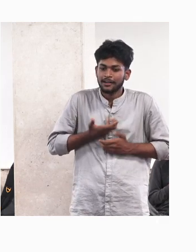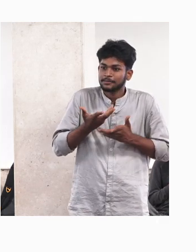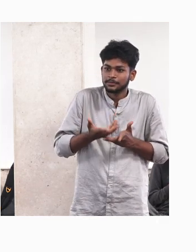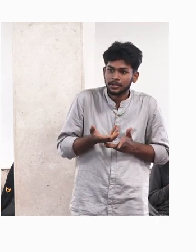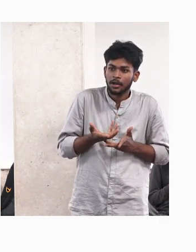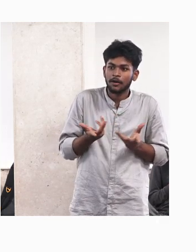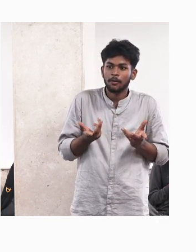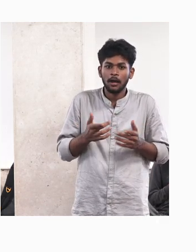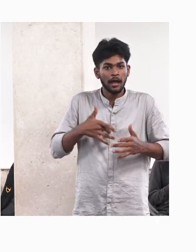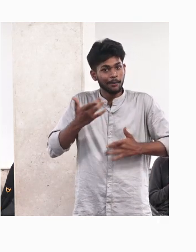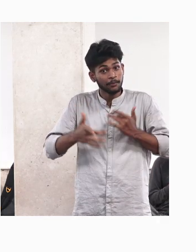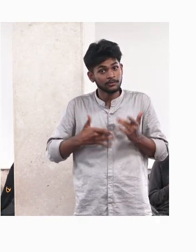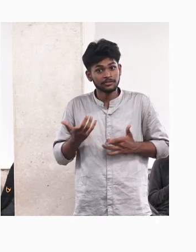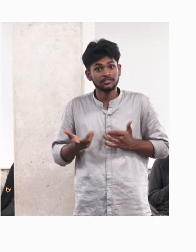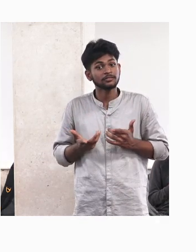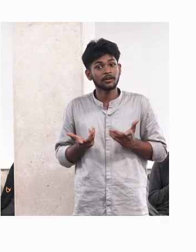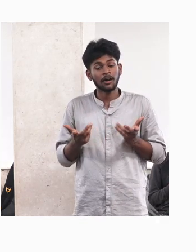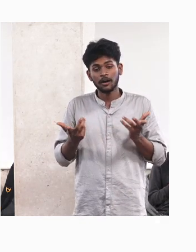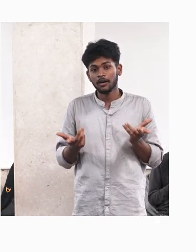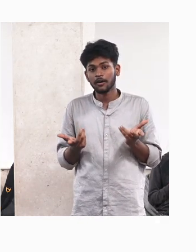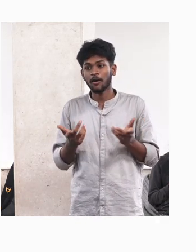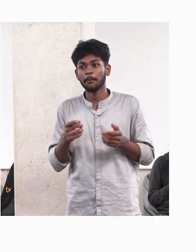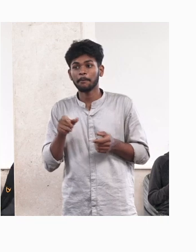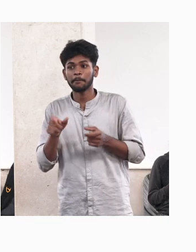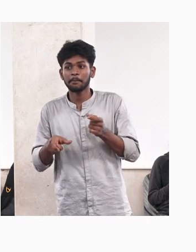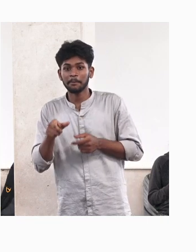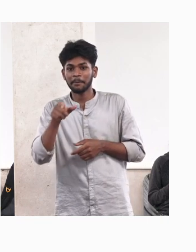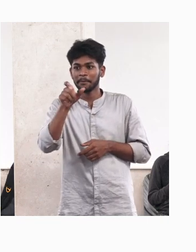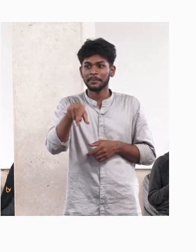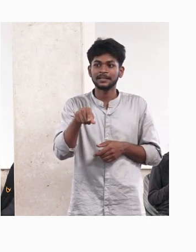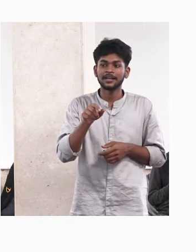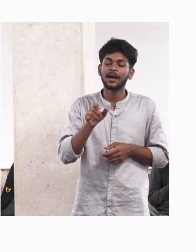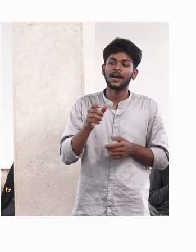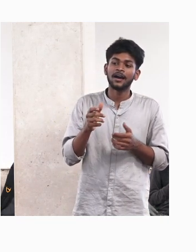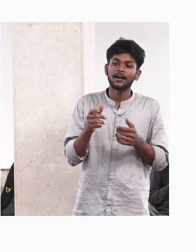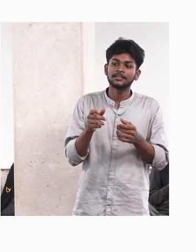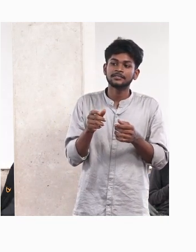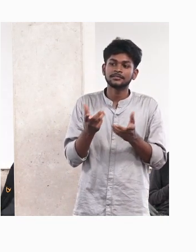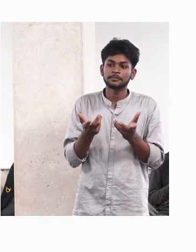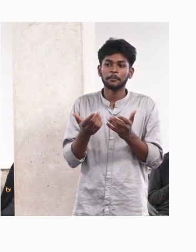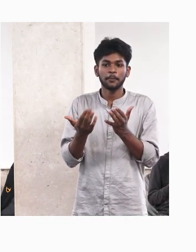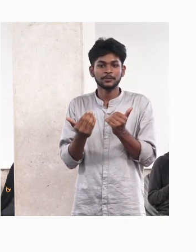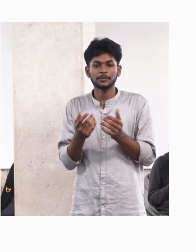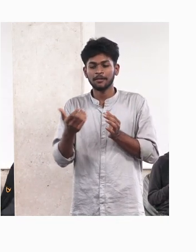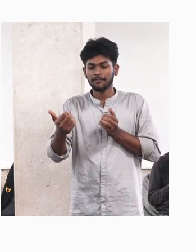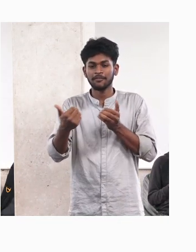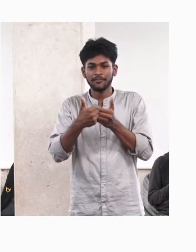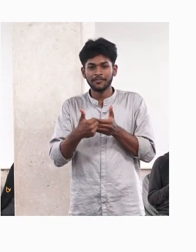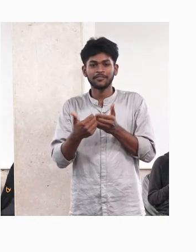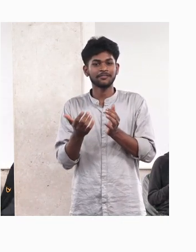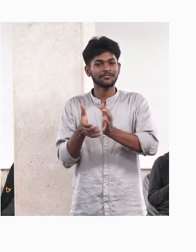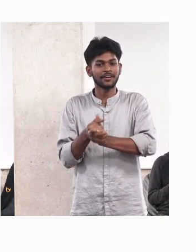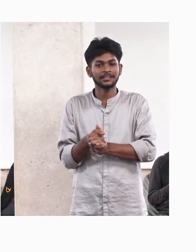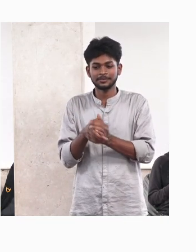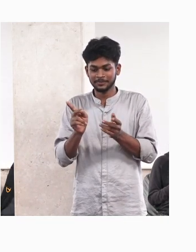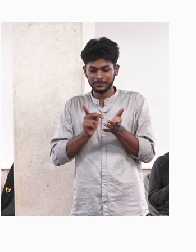their emotion, and for the clients that they feel kind of close to friendship with the